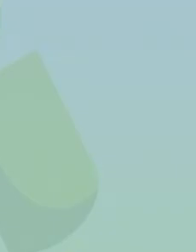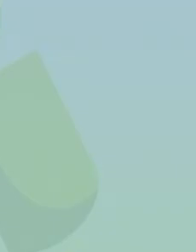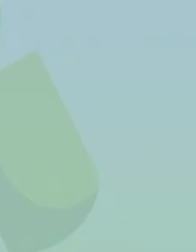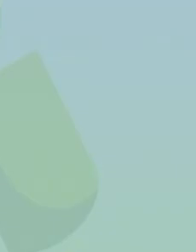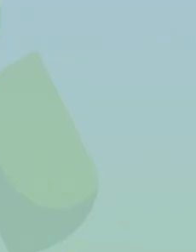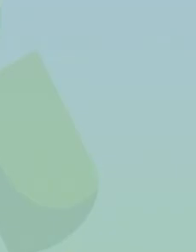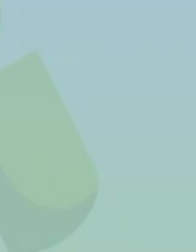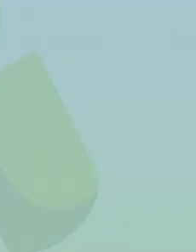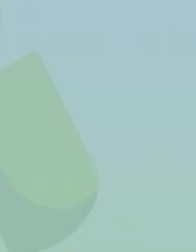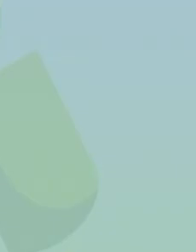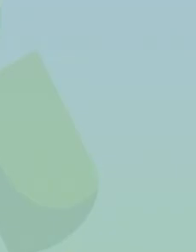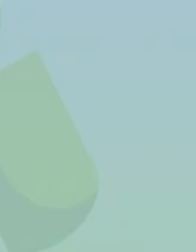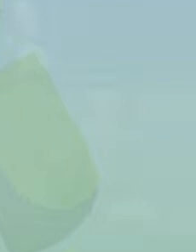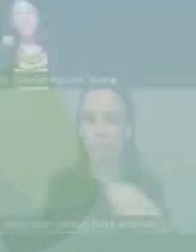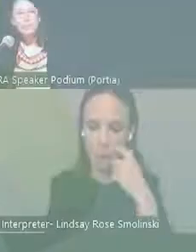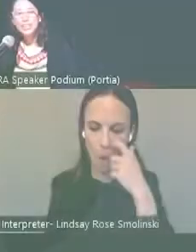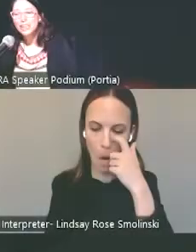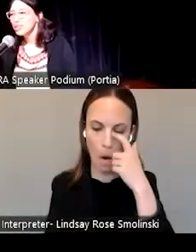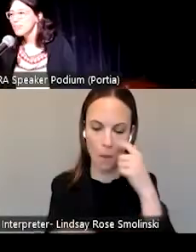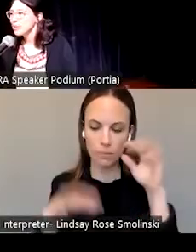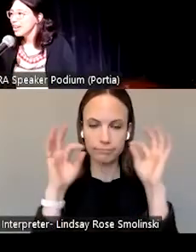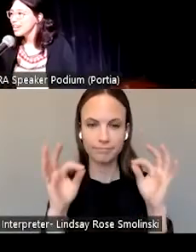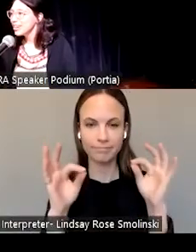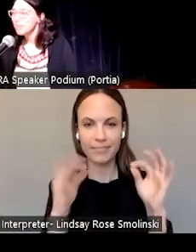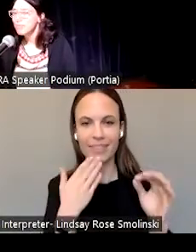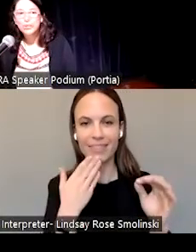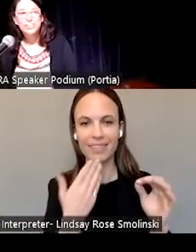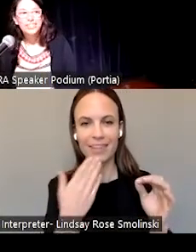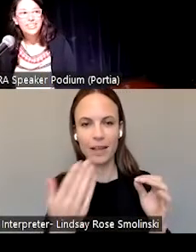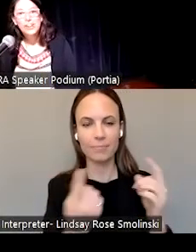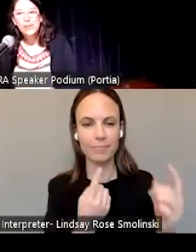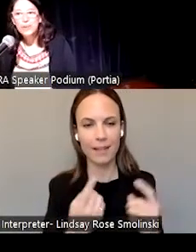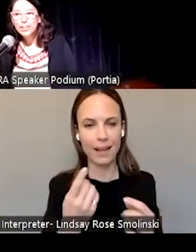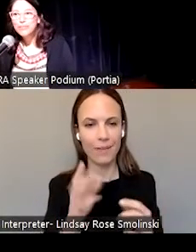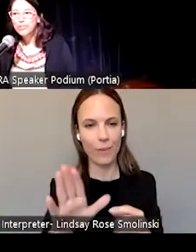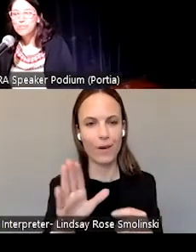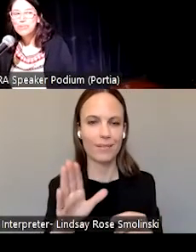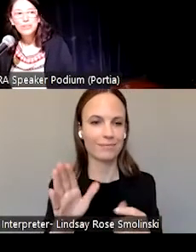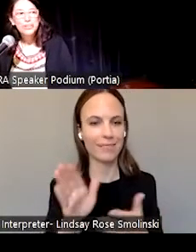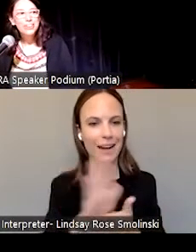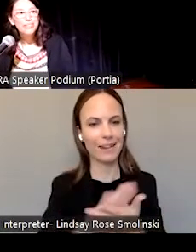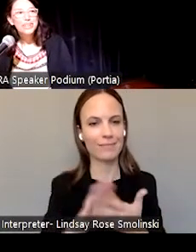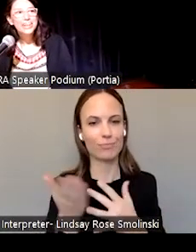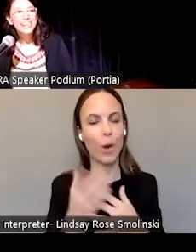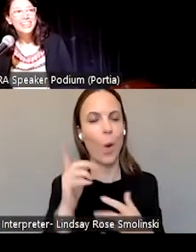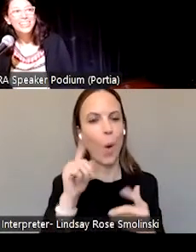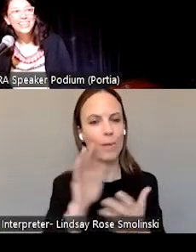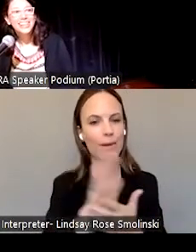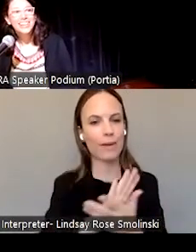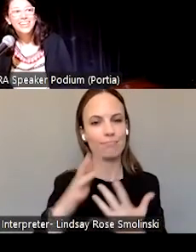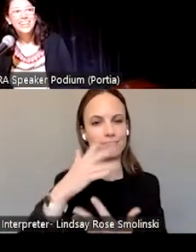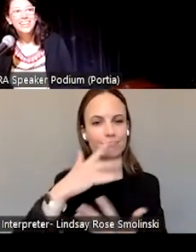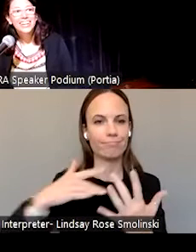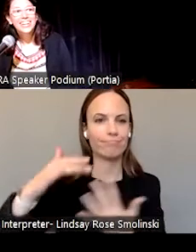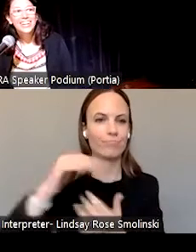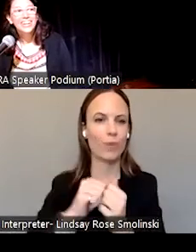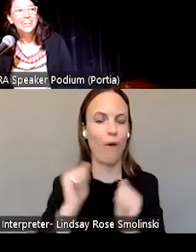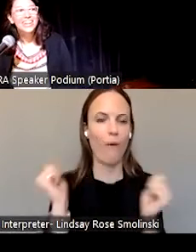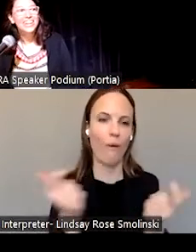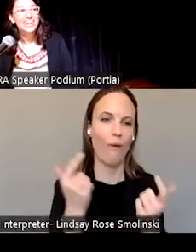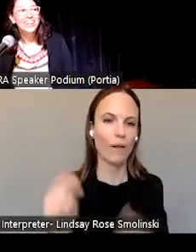Great. Welcome back, everyone, from your lovely break. Hope it was wonderful to mingle with everyone.